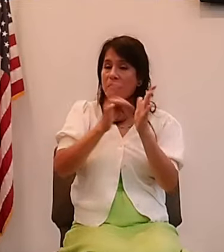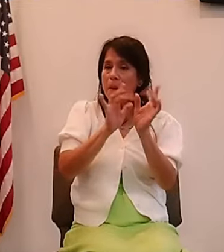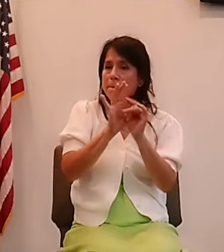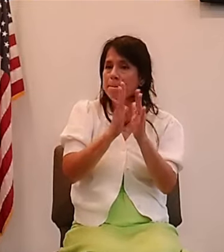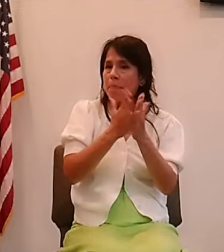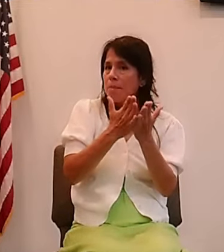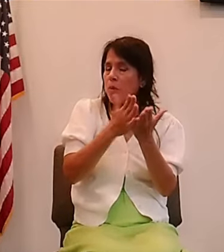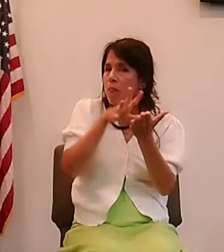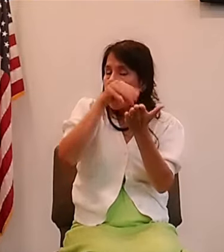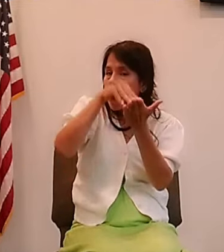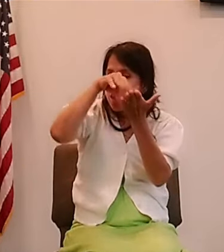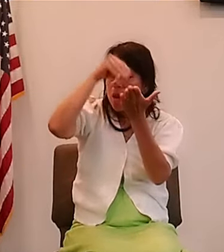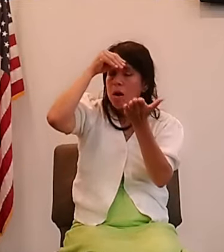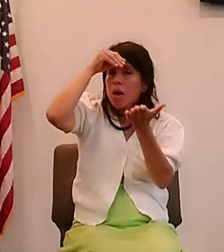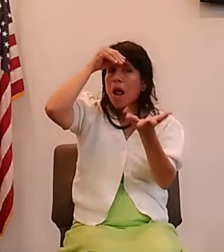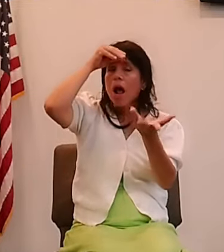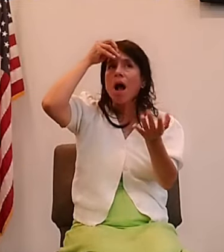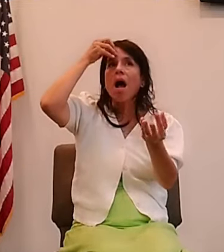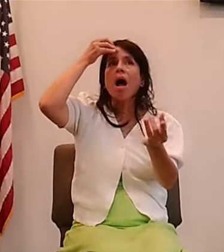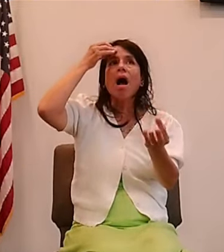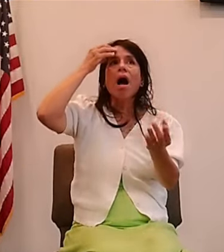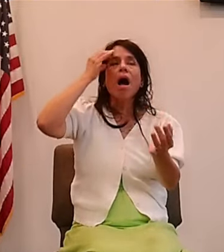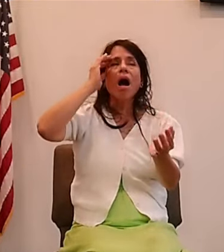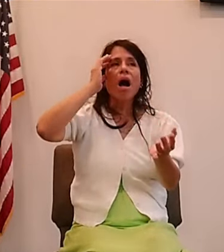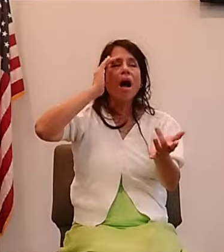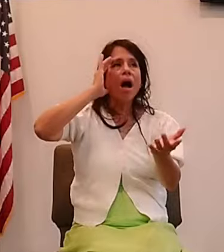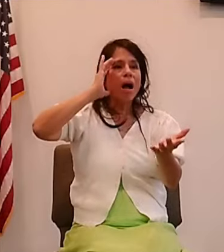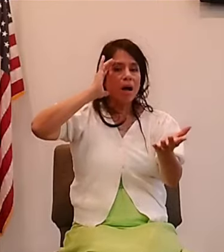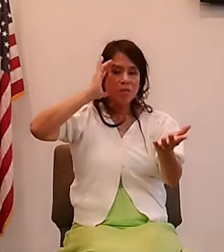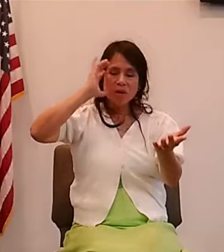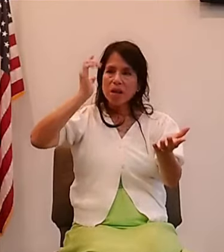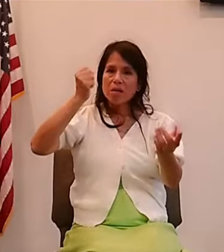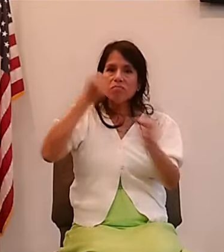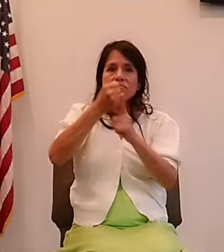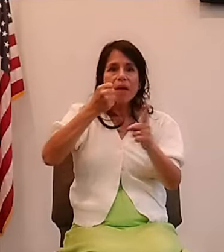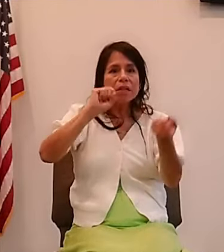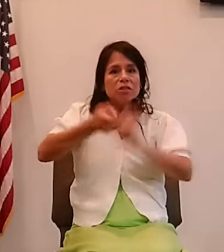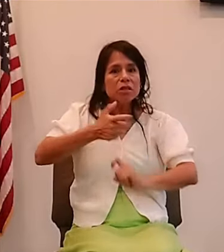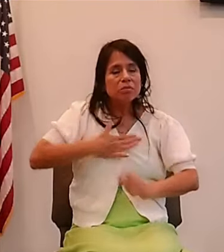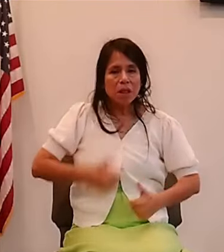had learned started to really make a difference.